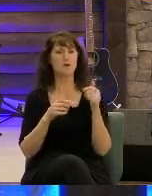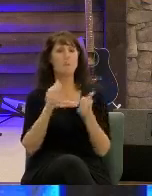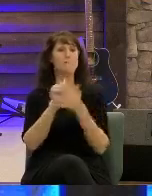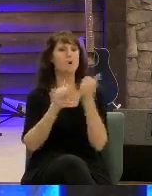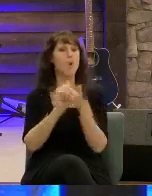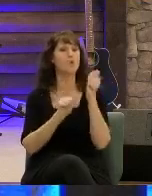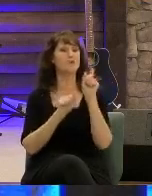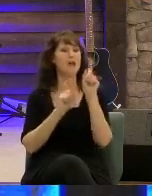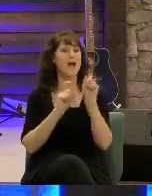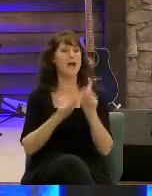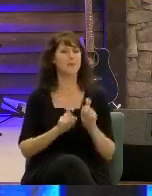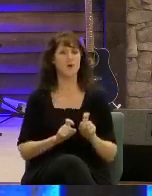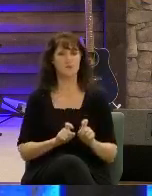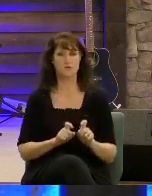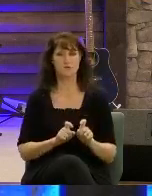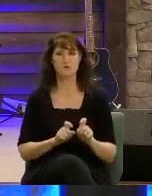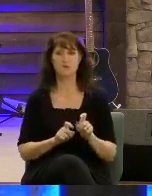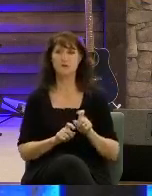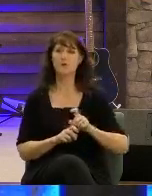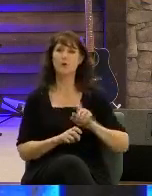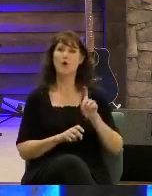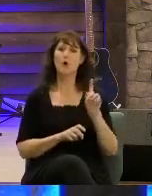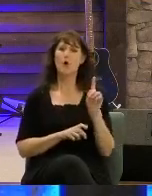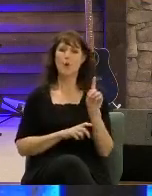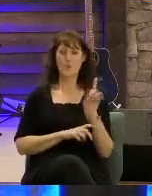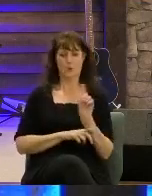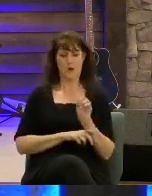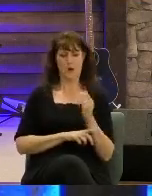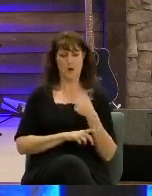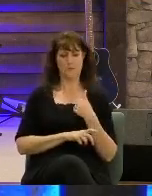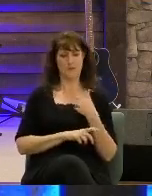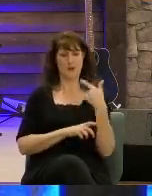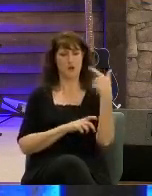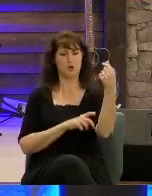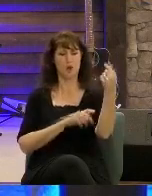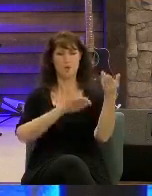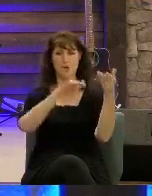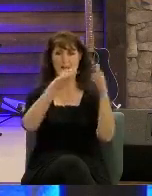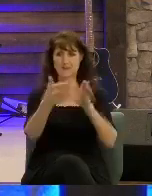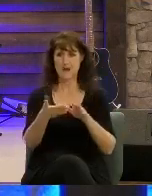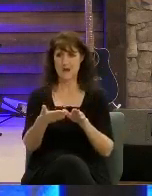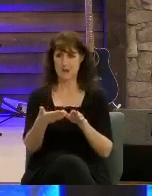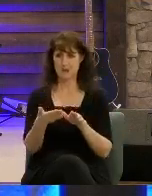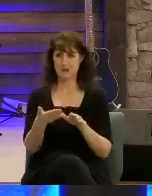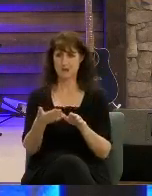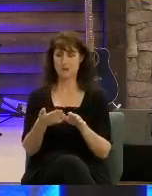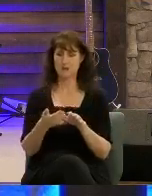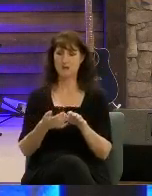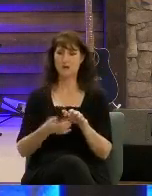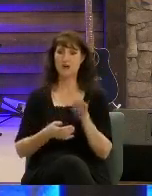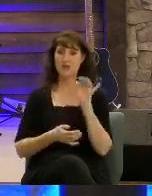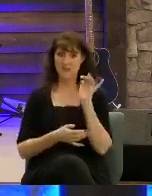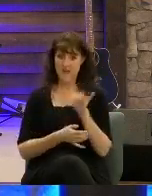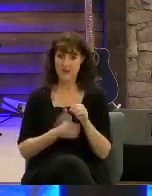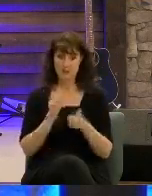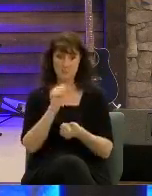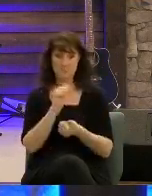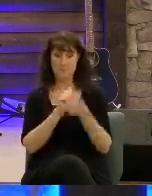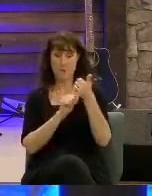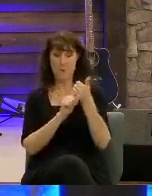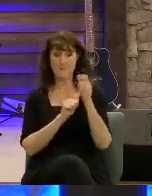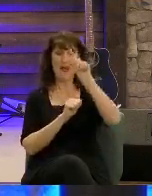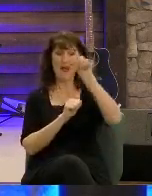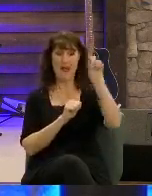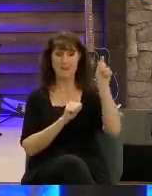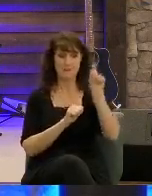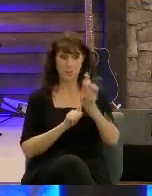on the planet Earth is where am I going to go when I die? Okay, I'm just going to tell you that is the most asked